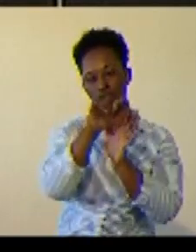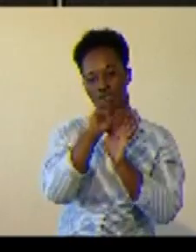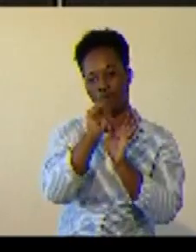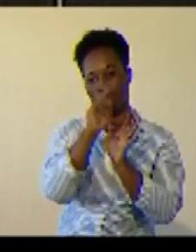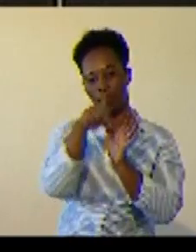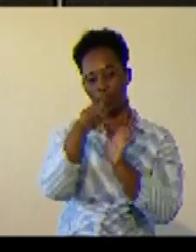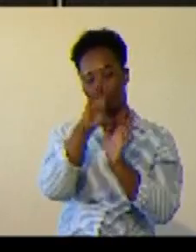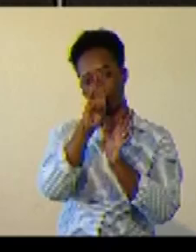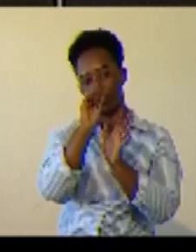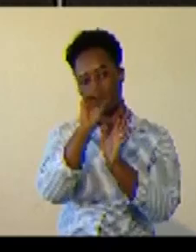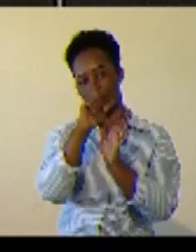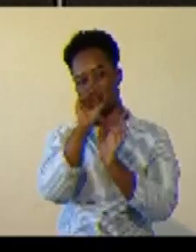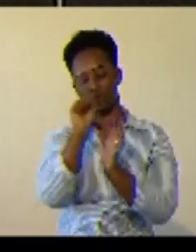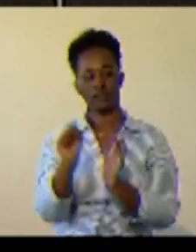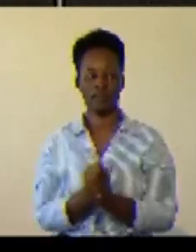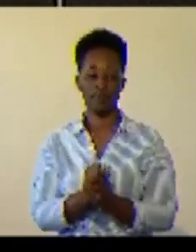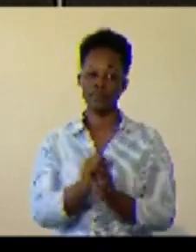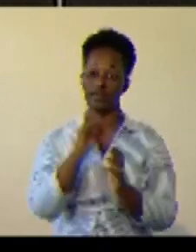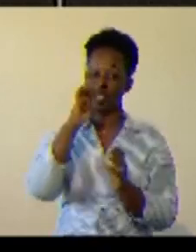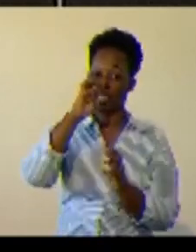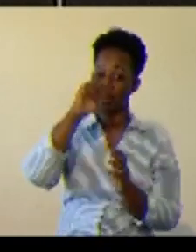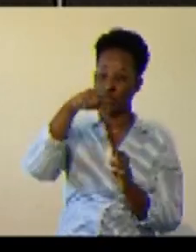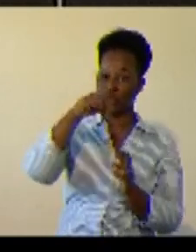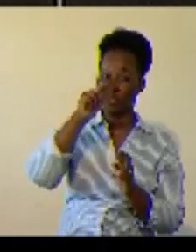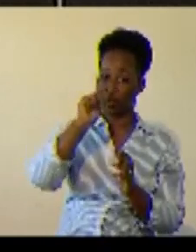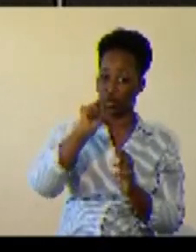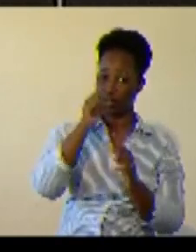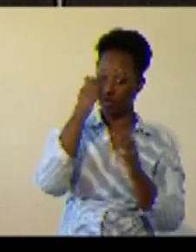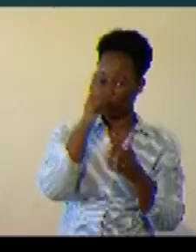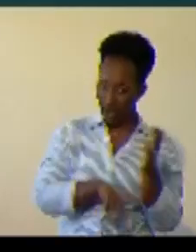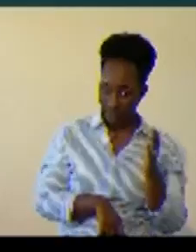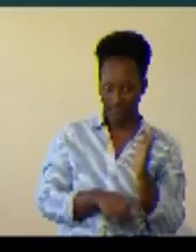Good. So the equation is